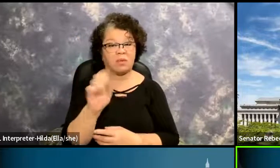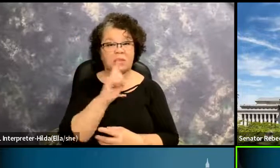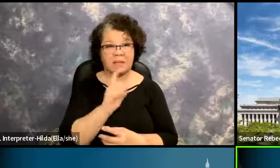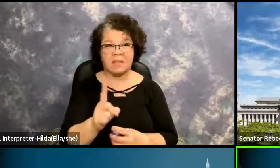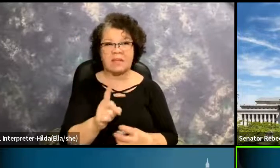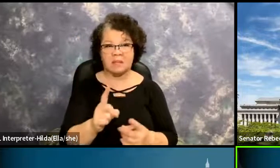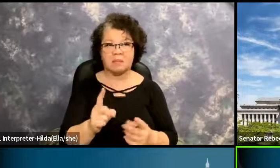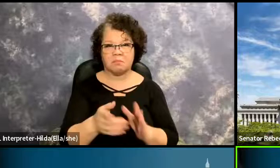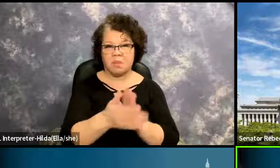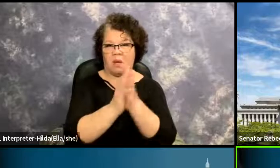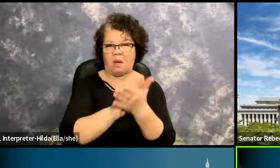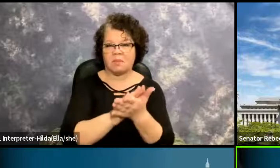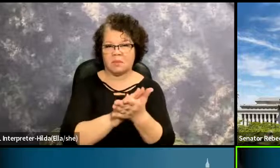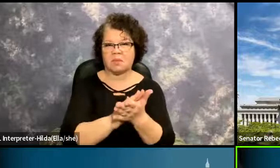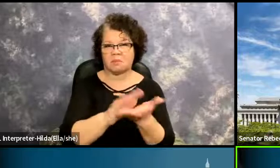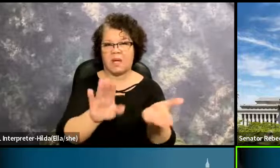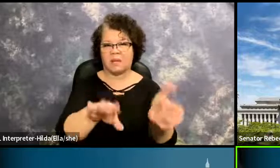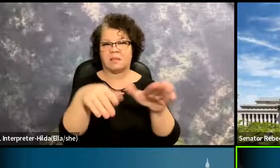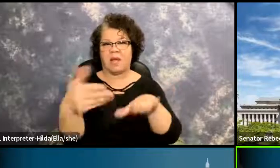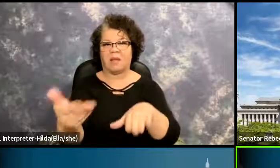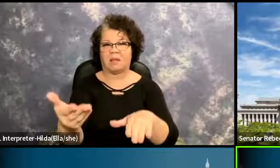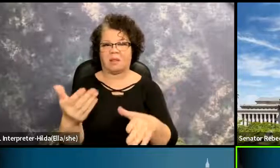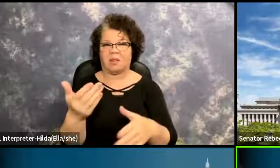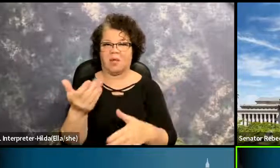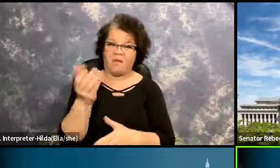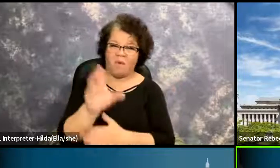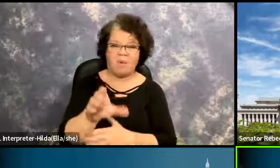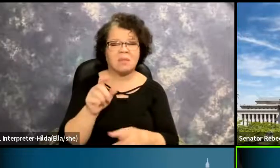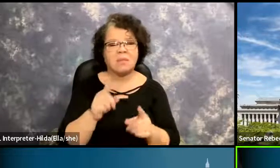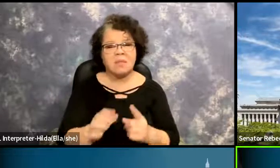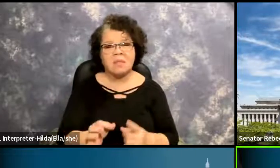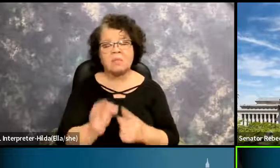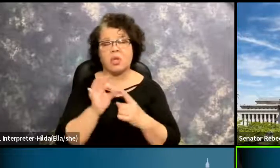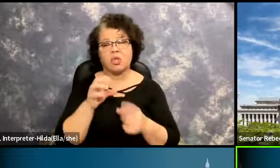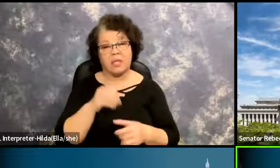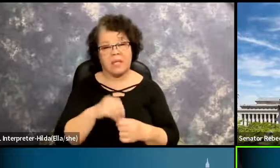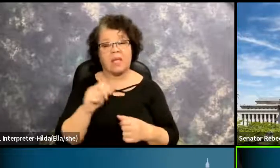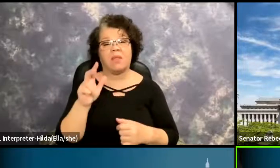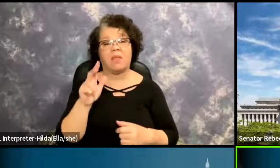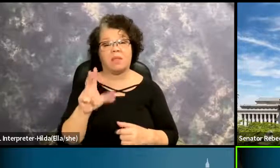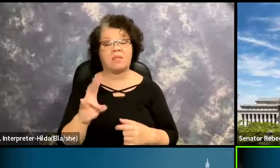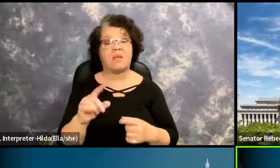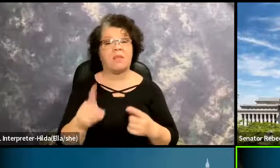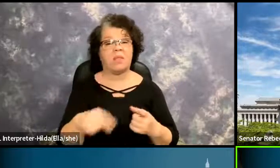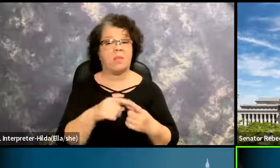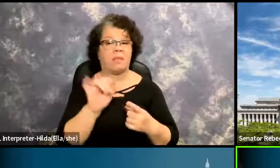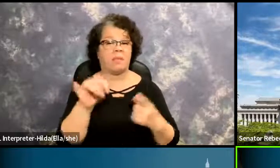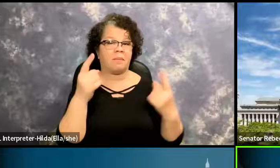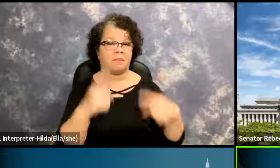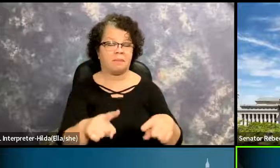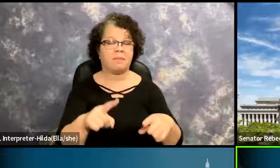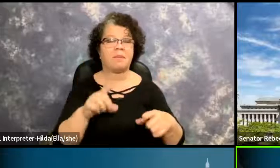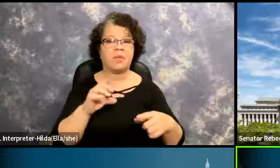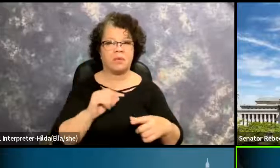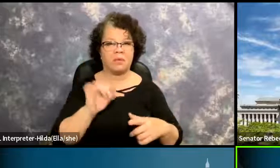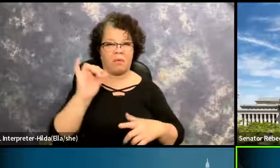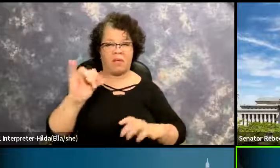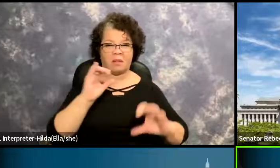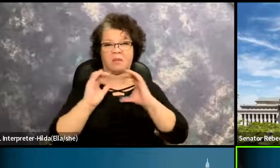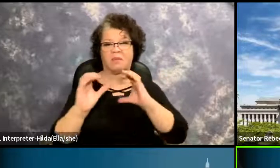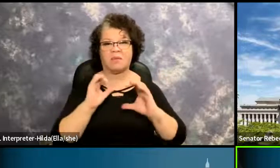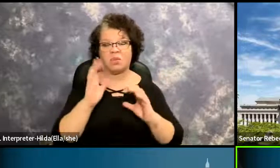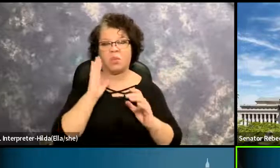deadly force. And we know we've lost a lot of loved ones, particularly in the 37th when that happens. So this is a conversation that's